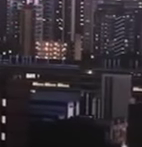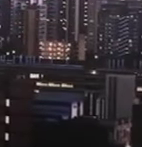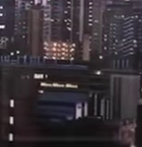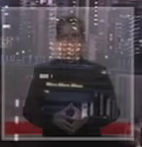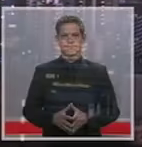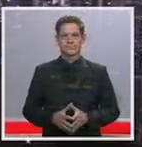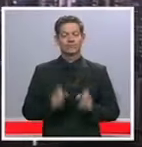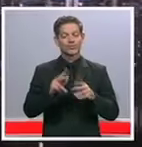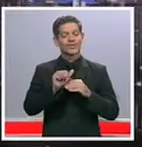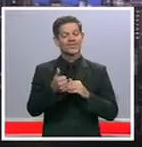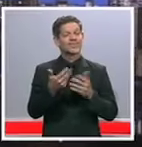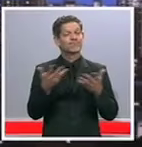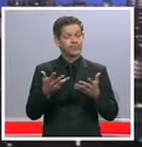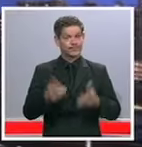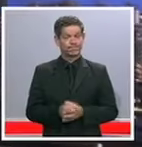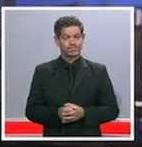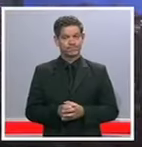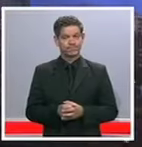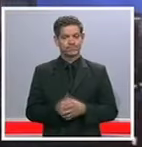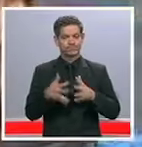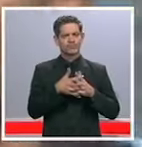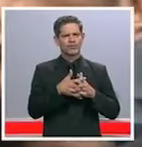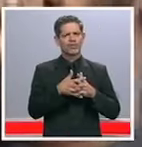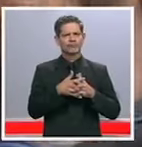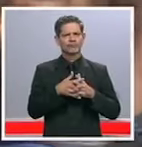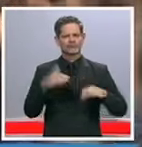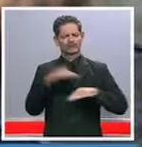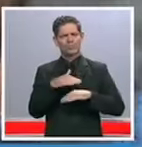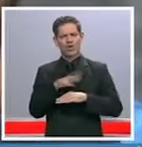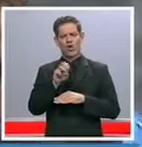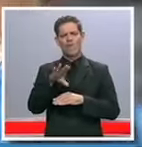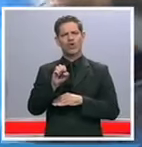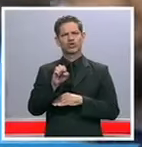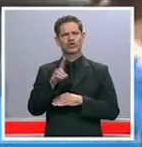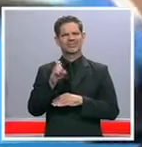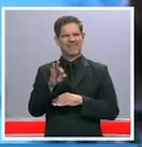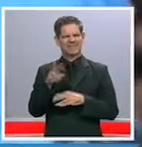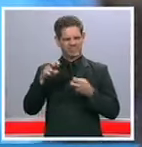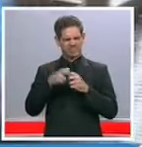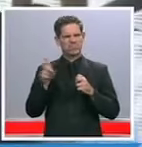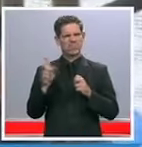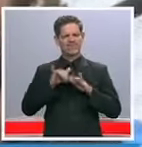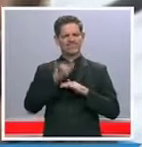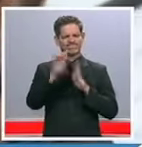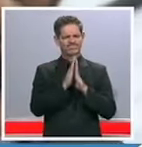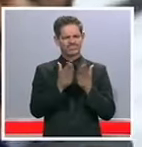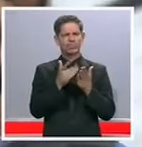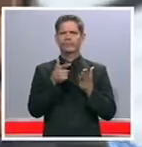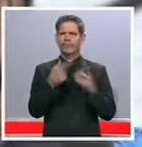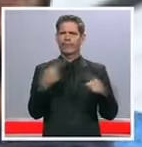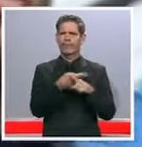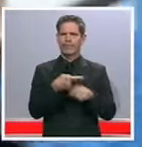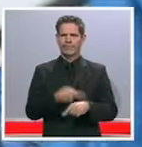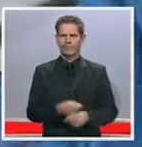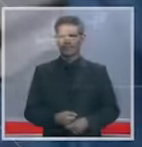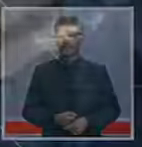Right, here's what's coming up after the break. U.S. rapper Mos Def faces charges in South Africa for contravening the Immigration Act.